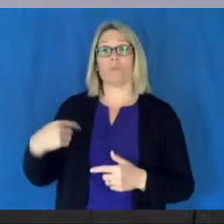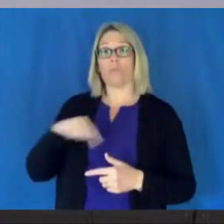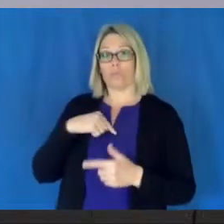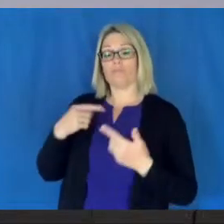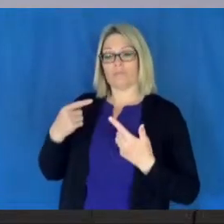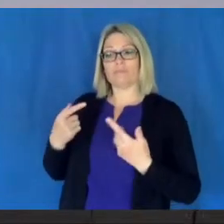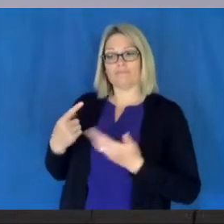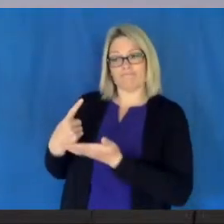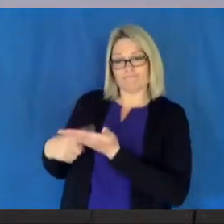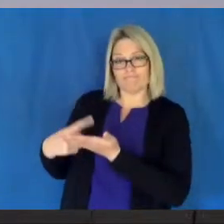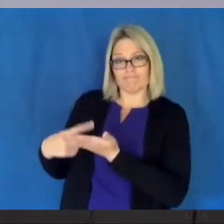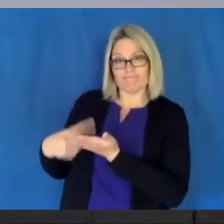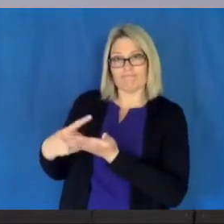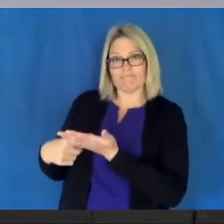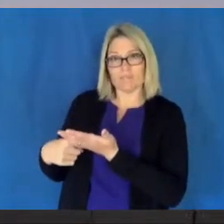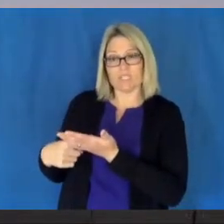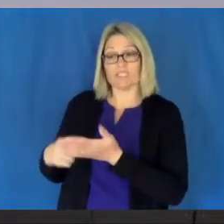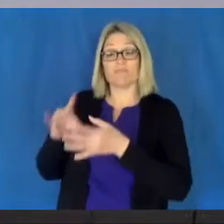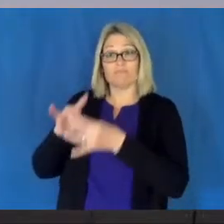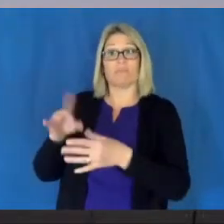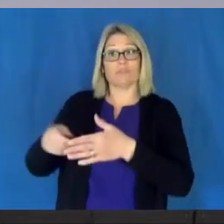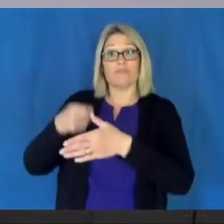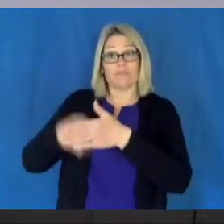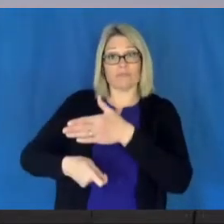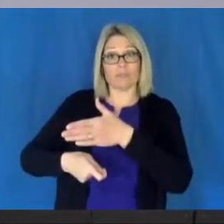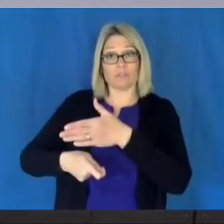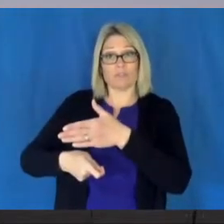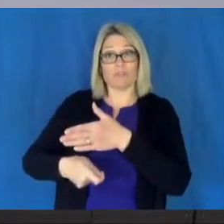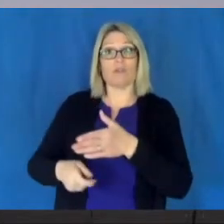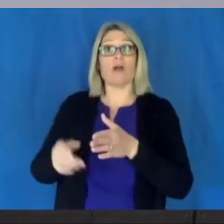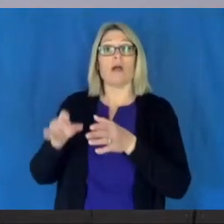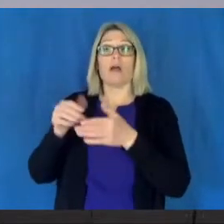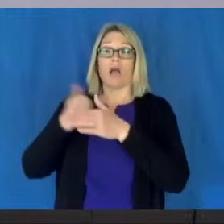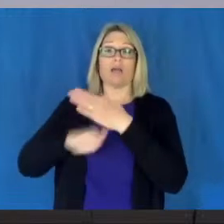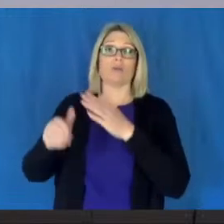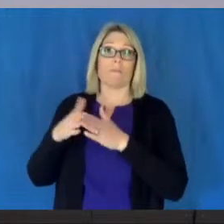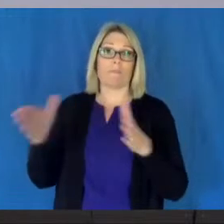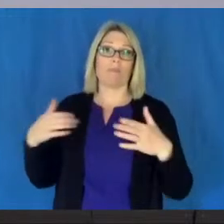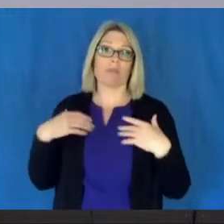of that fine structure that is under the Public Health Act.